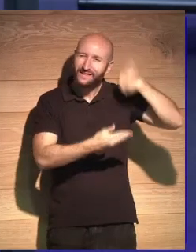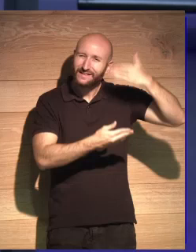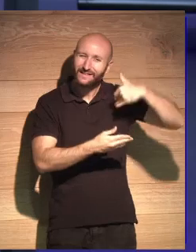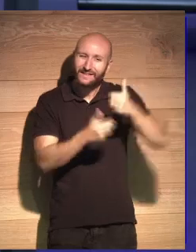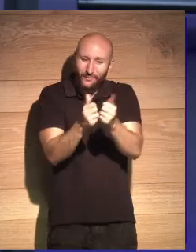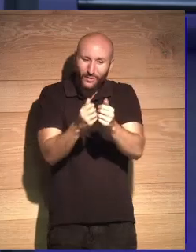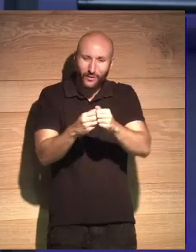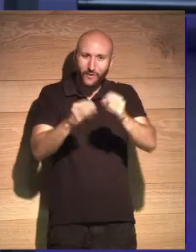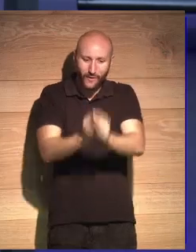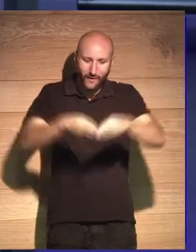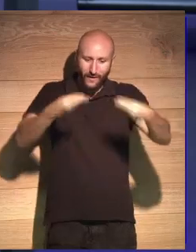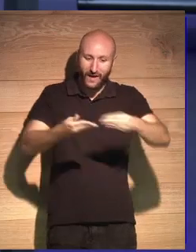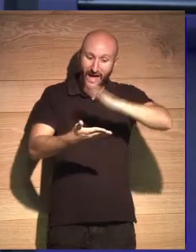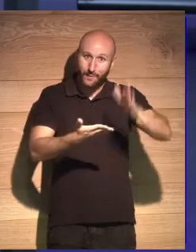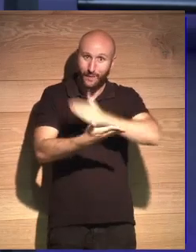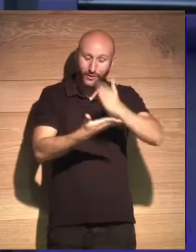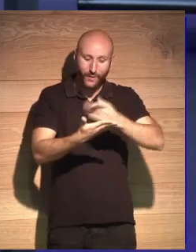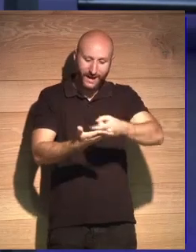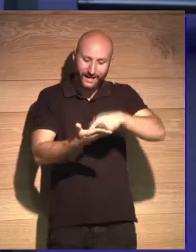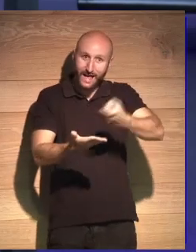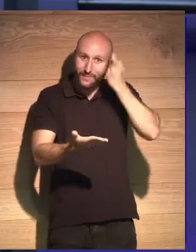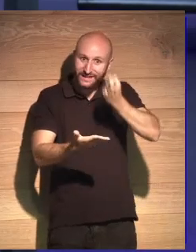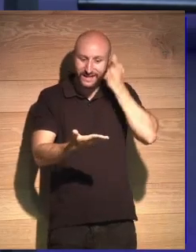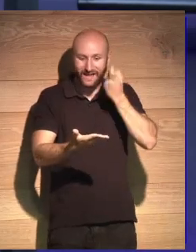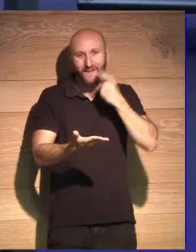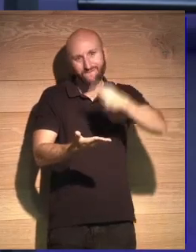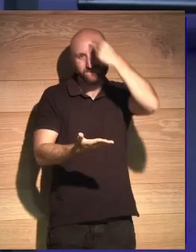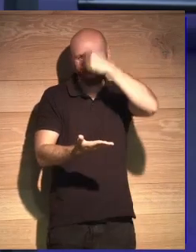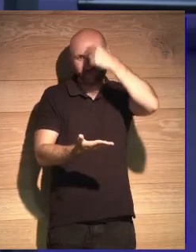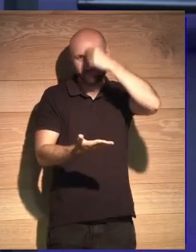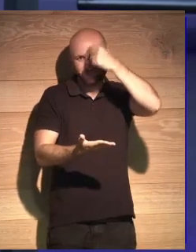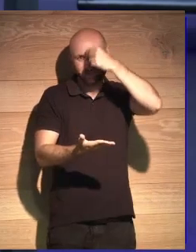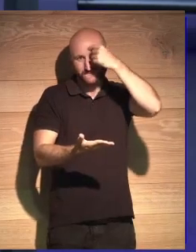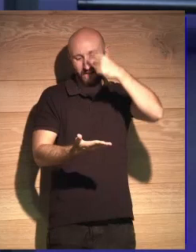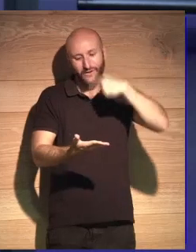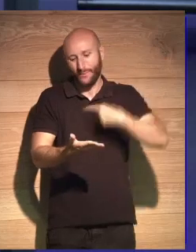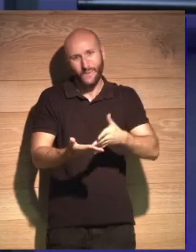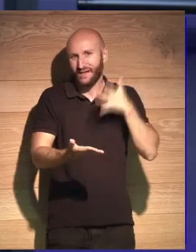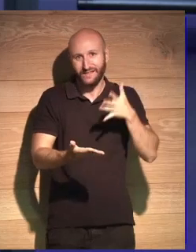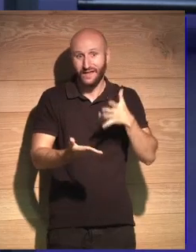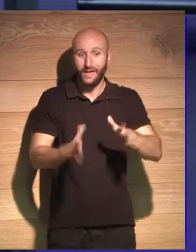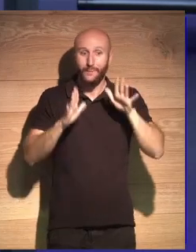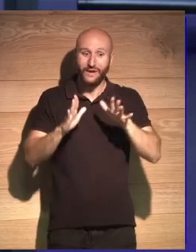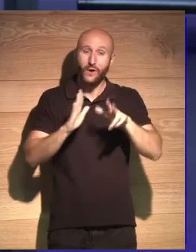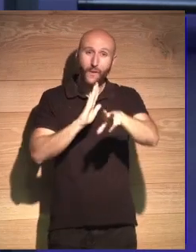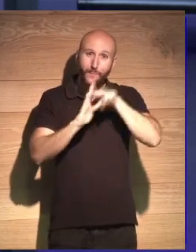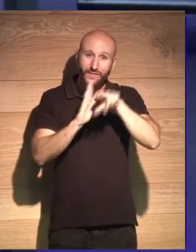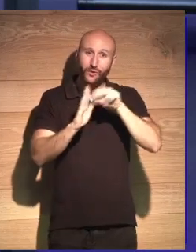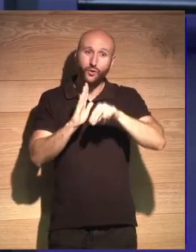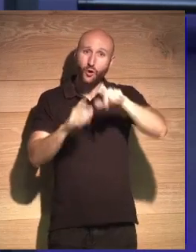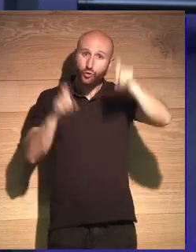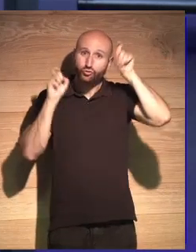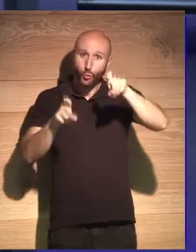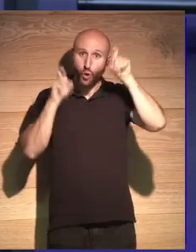miss sometimes these old manuals that we used to have, because I'm already quite old, and I used to enjoy having those